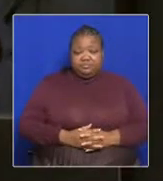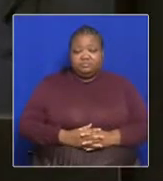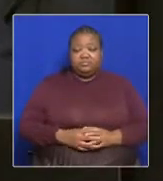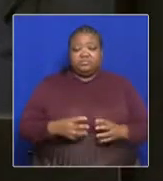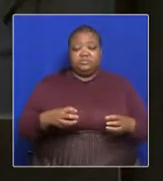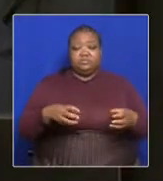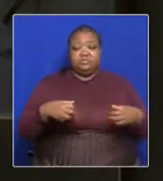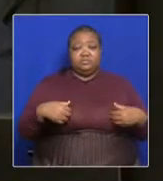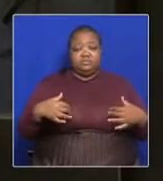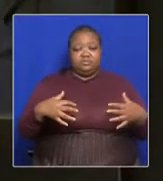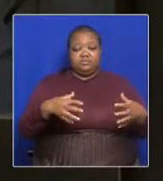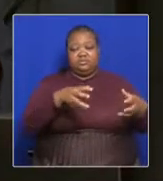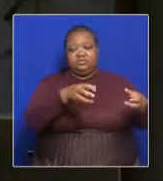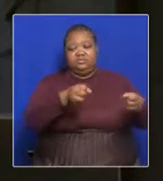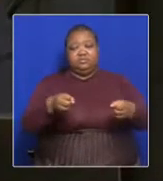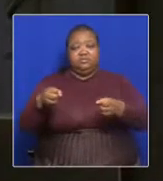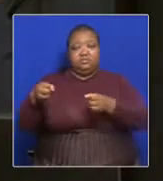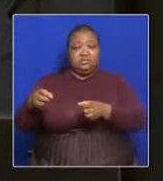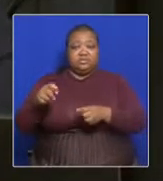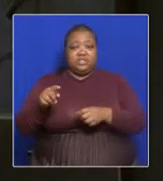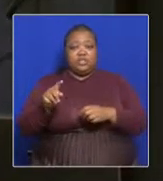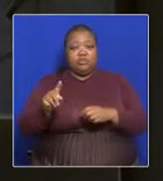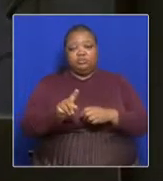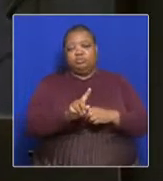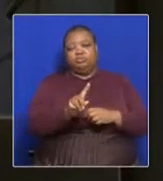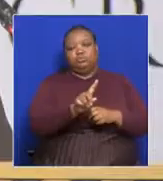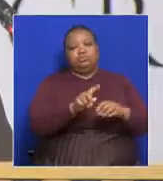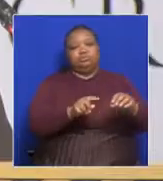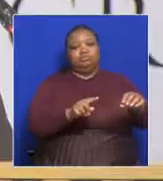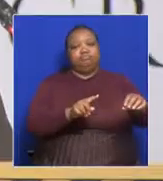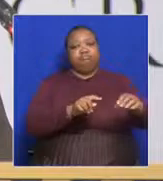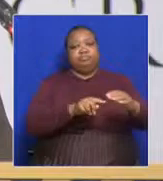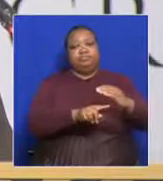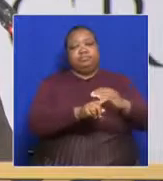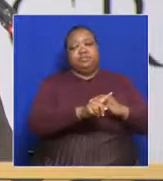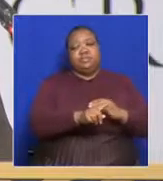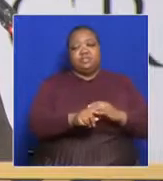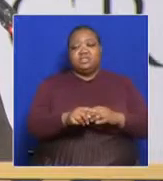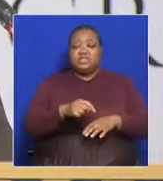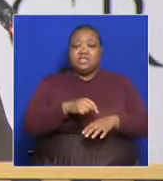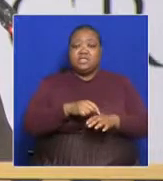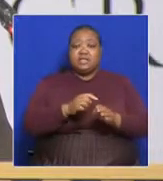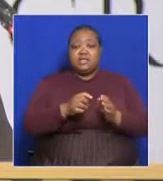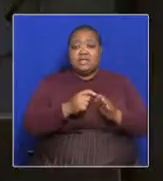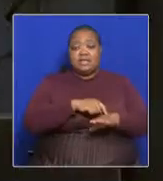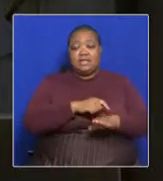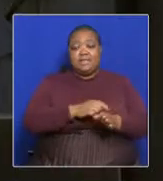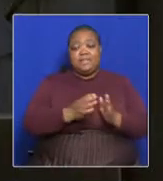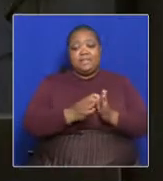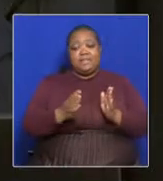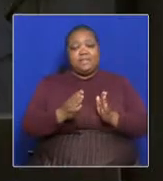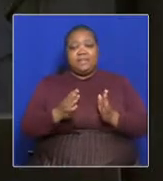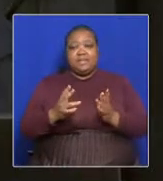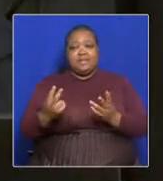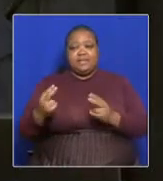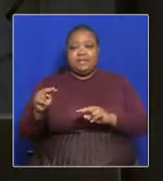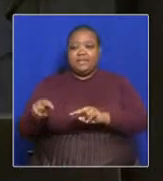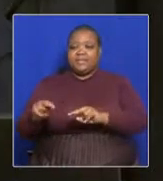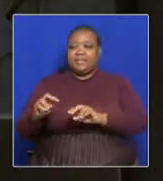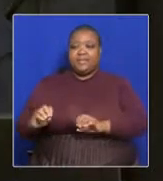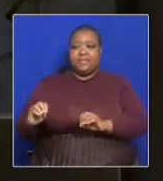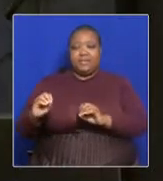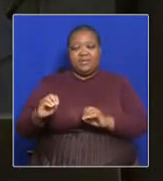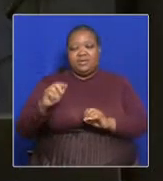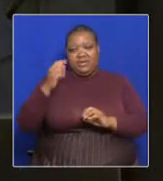went inside. Yes. Right. So in that period, you did not have sight. No, I did not. So you wouldn't know